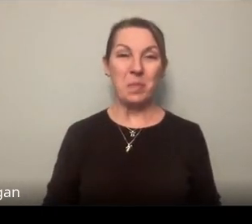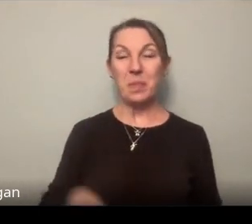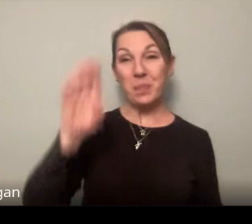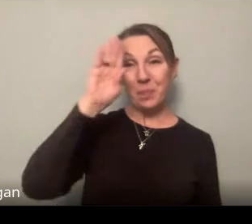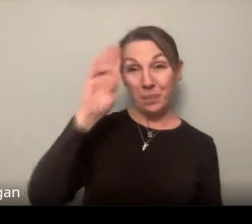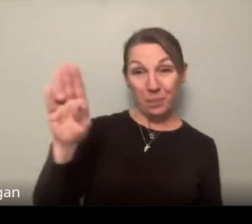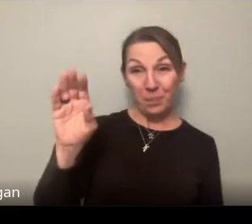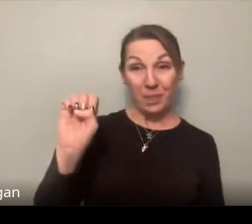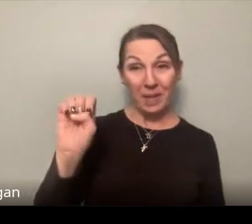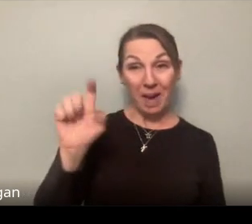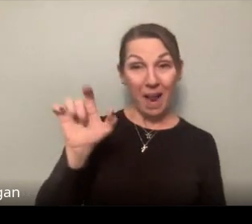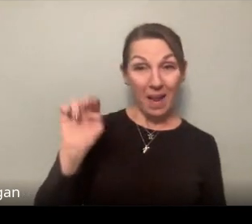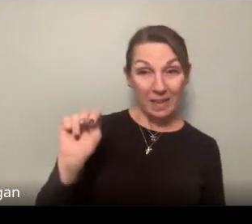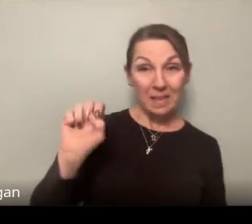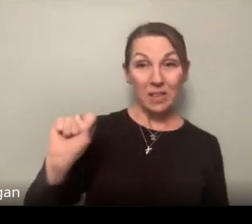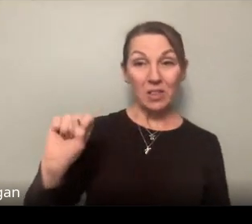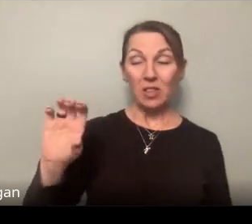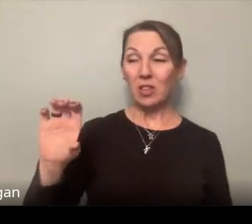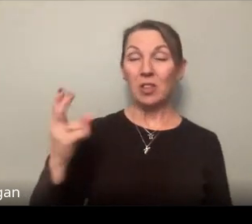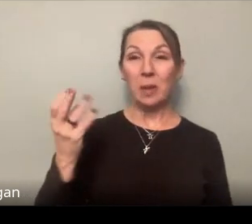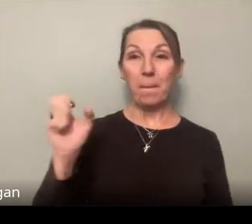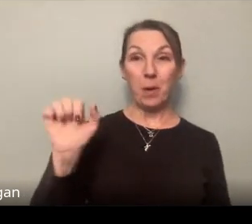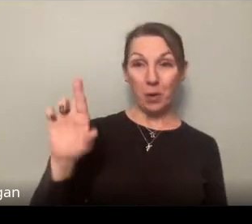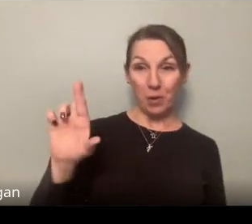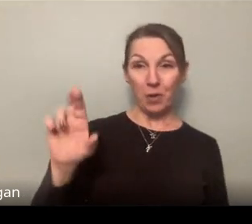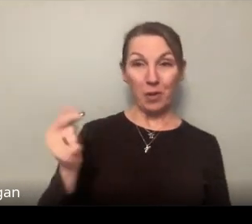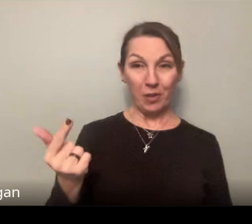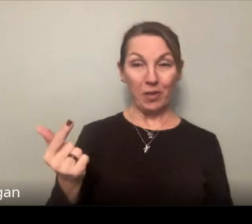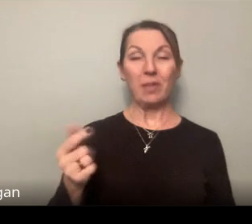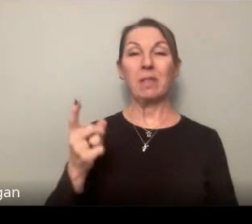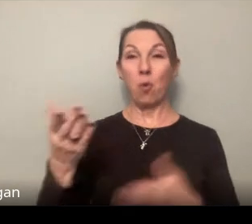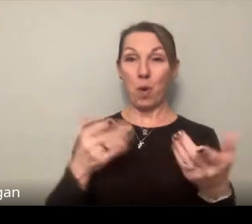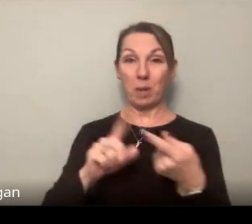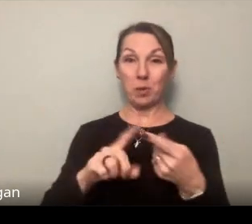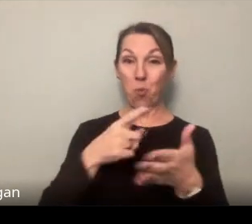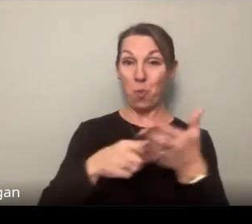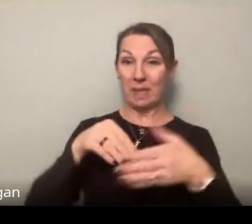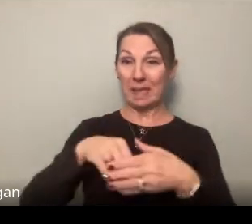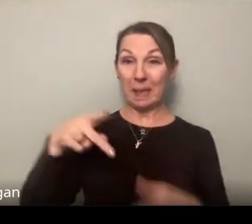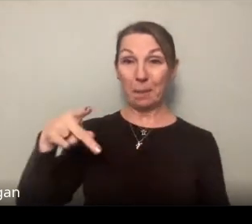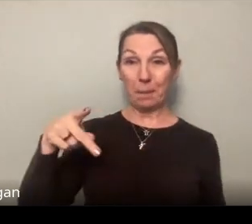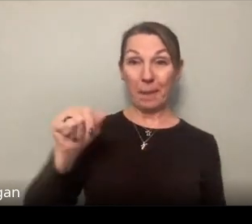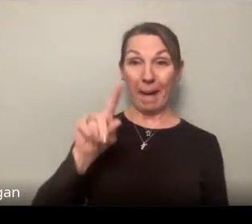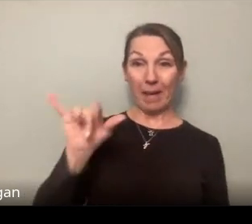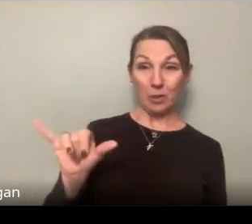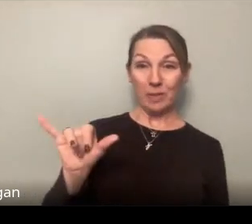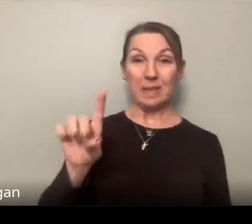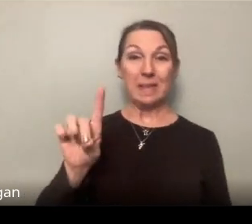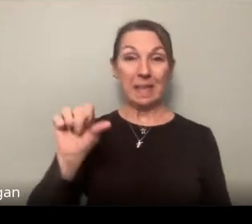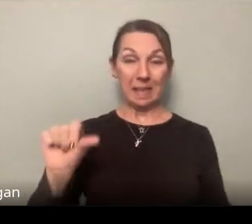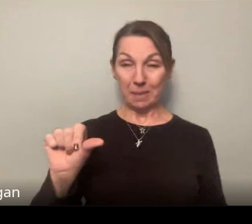Hi, I'm Ellen Shimberg. Welcome to What's in the Pantry, Disability Pride Pennsylvania's